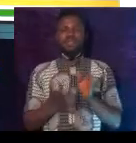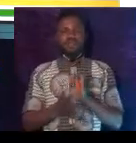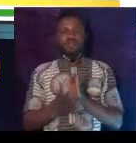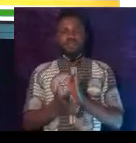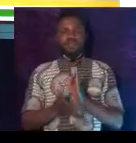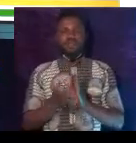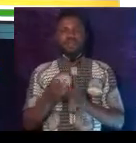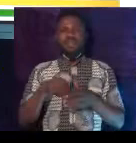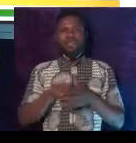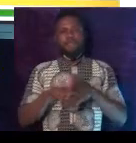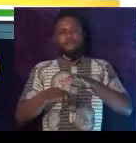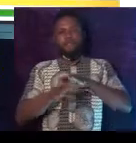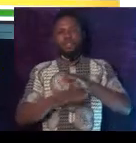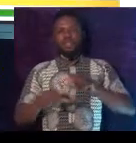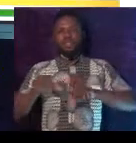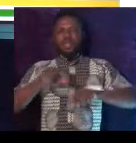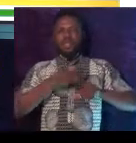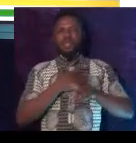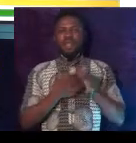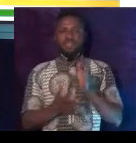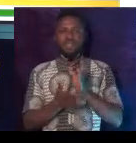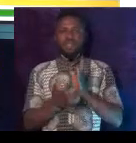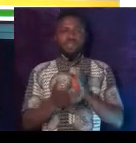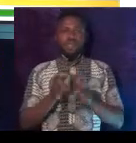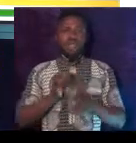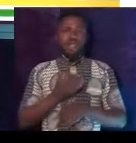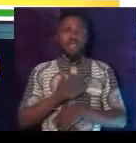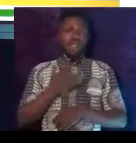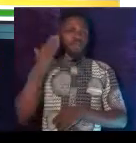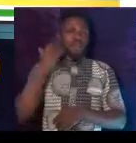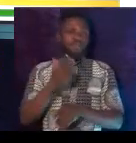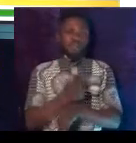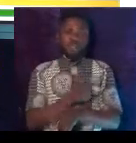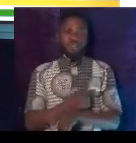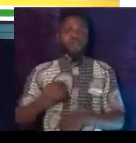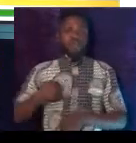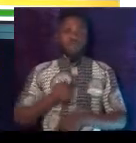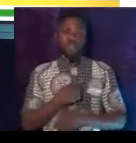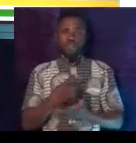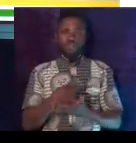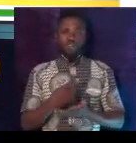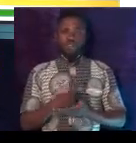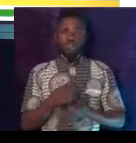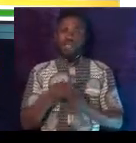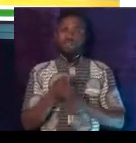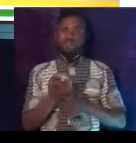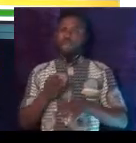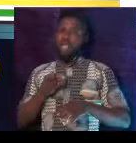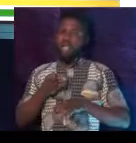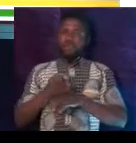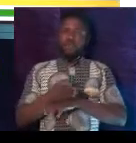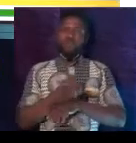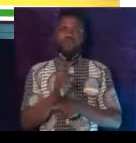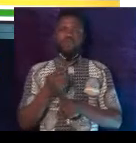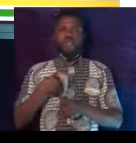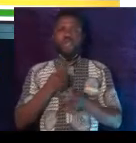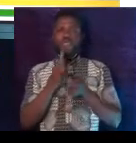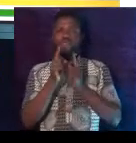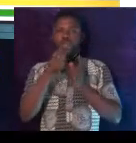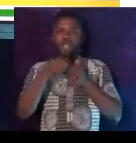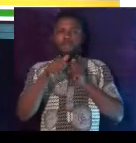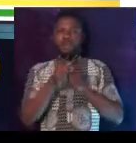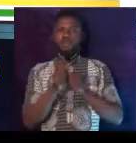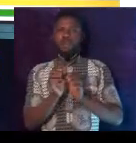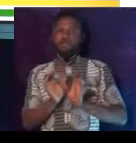science and technology. In basic science and technology, in our last lesson, we discussed about force, where we